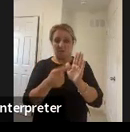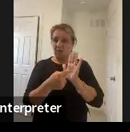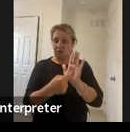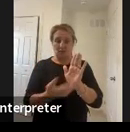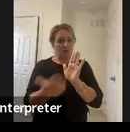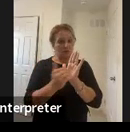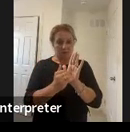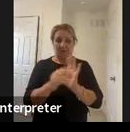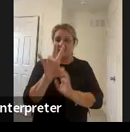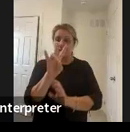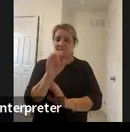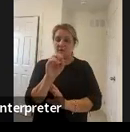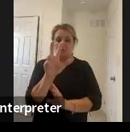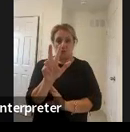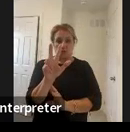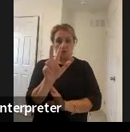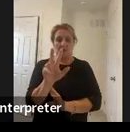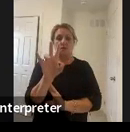before,